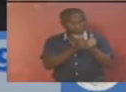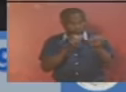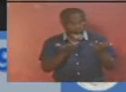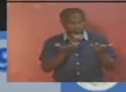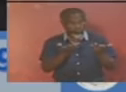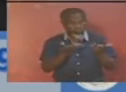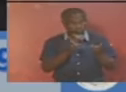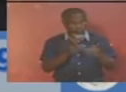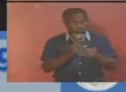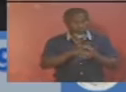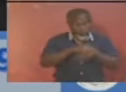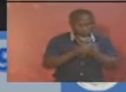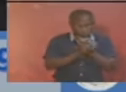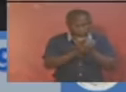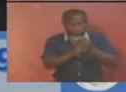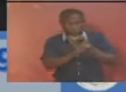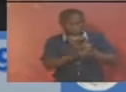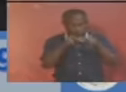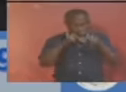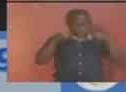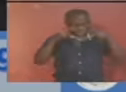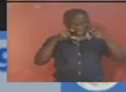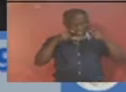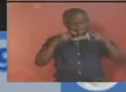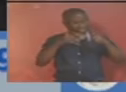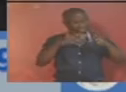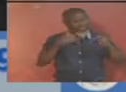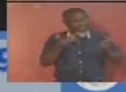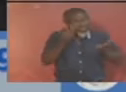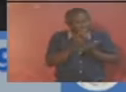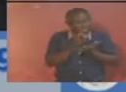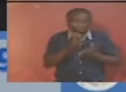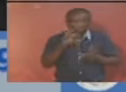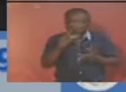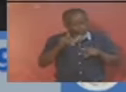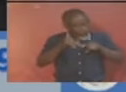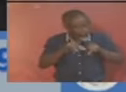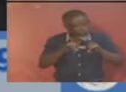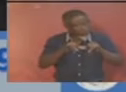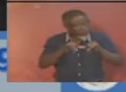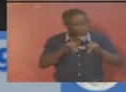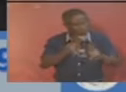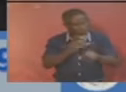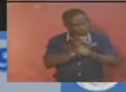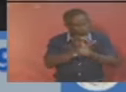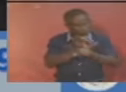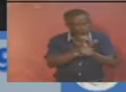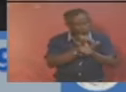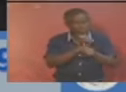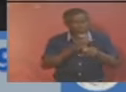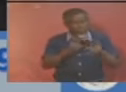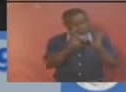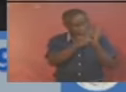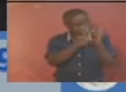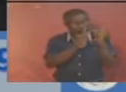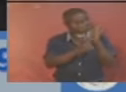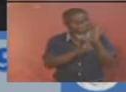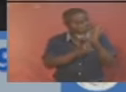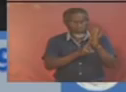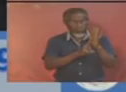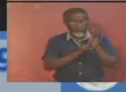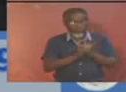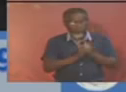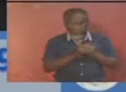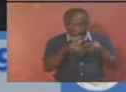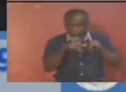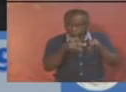hand hygiene. And we continue to do so. And even as borders are opening in different countries, they continue to enforce strict measures, public